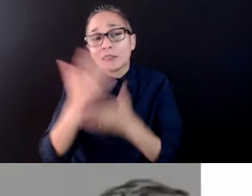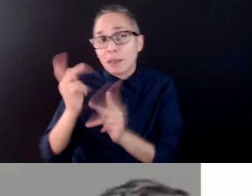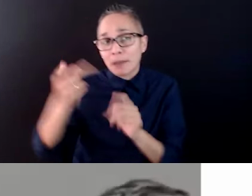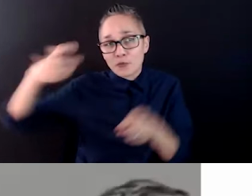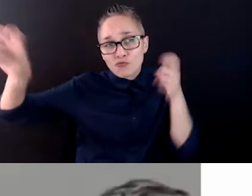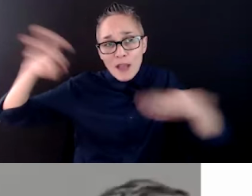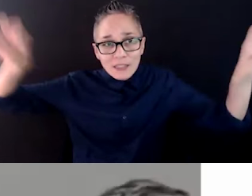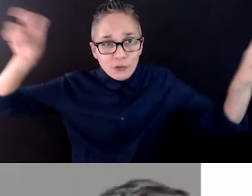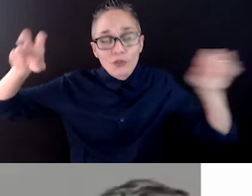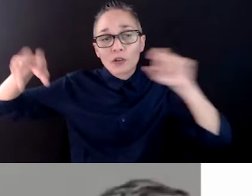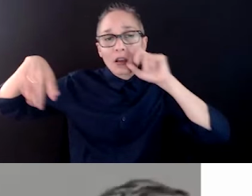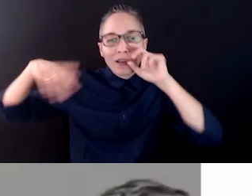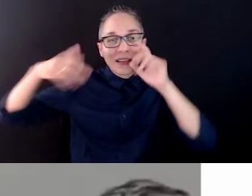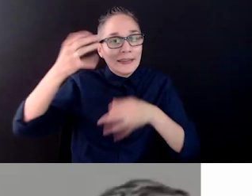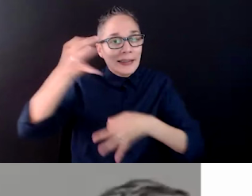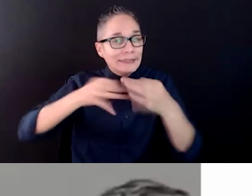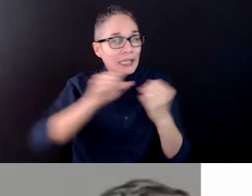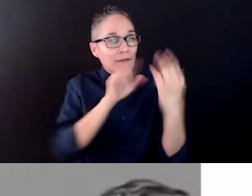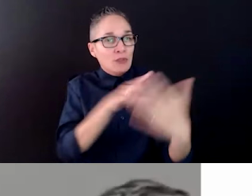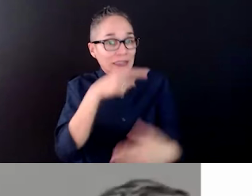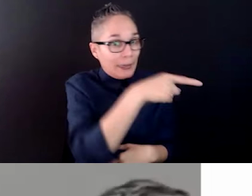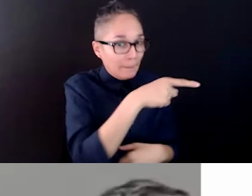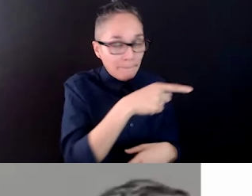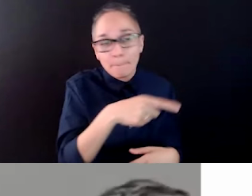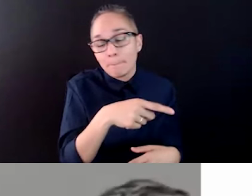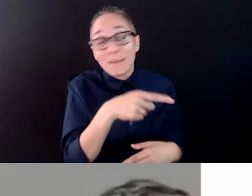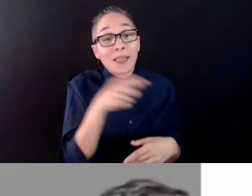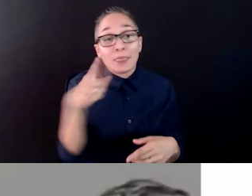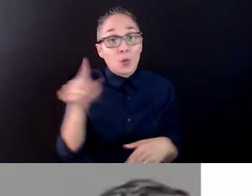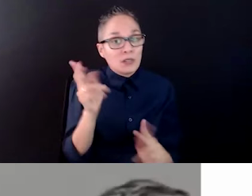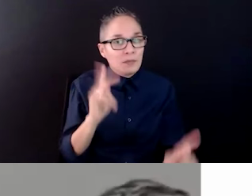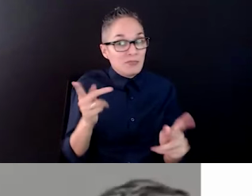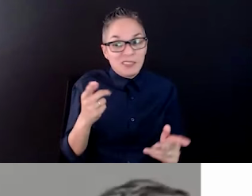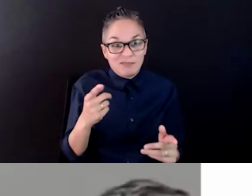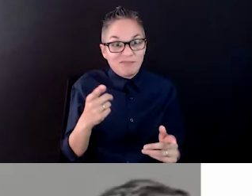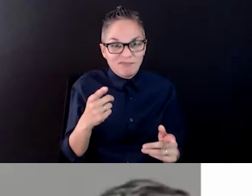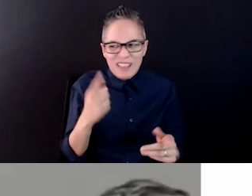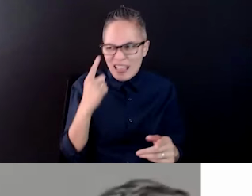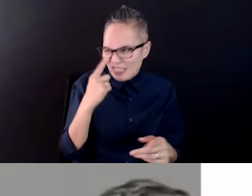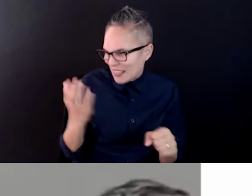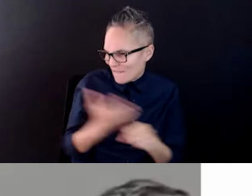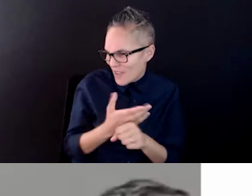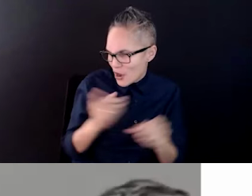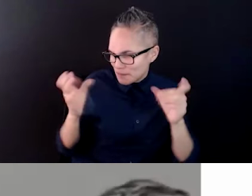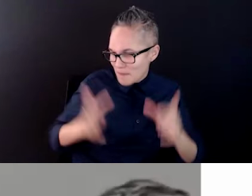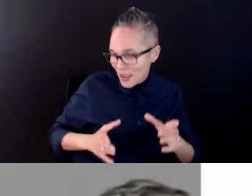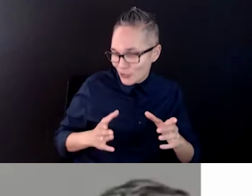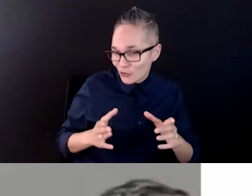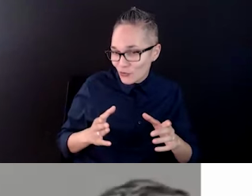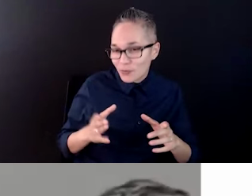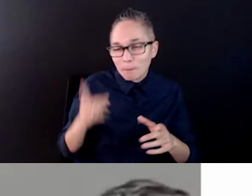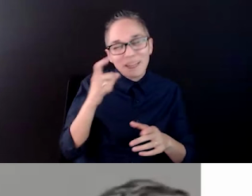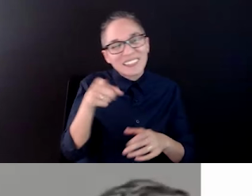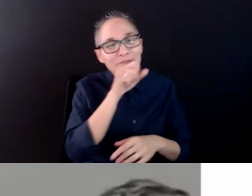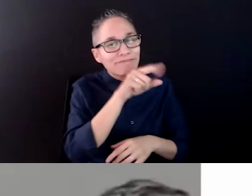And instead of addressing him as the issue, they actually fired, I think, the manager who leaked some of the information,